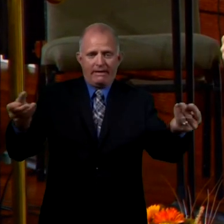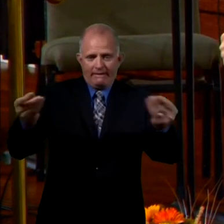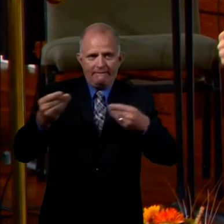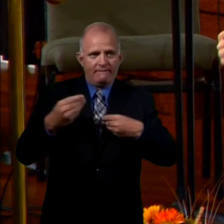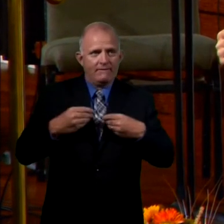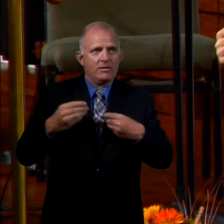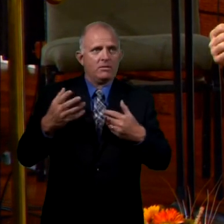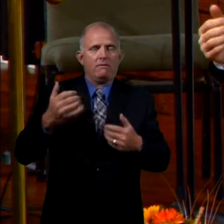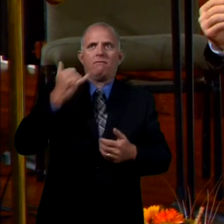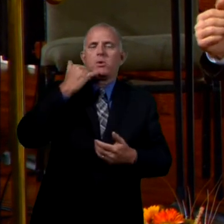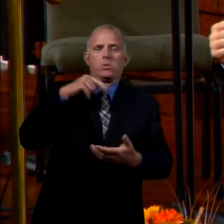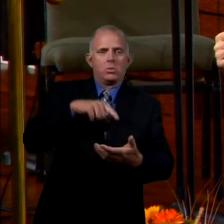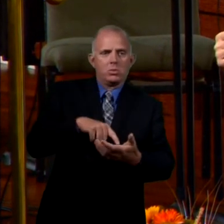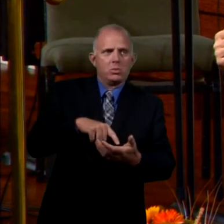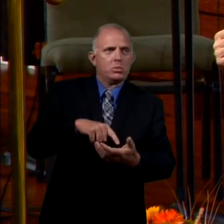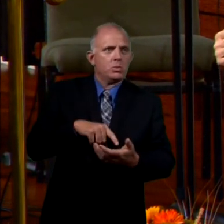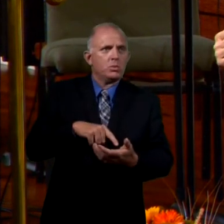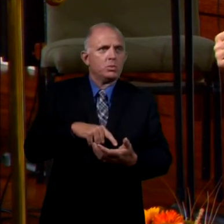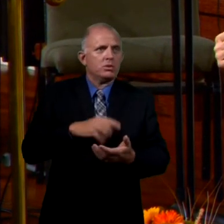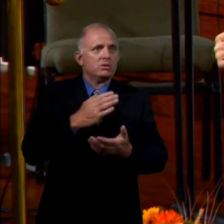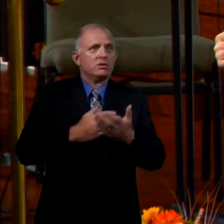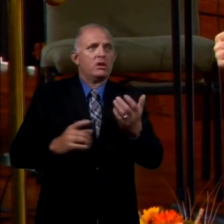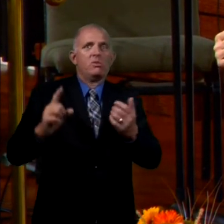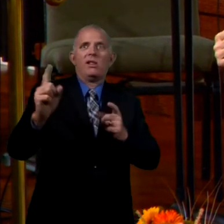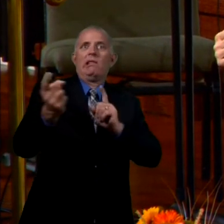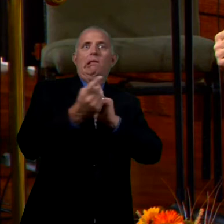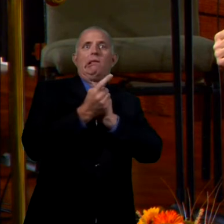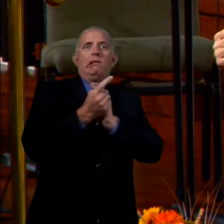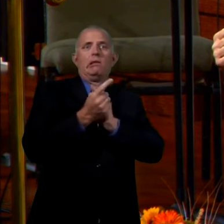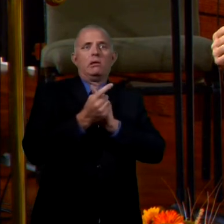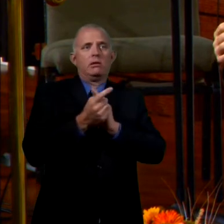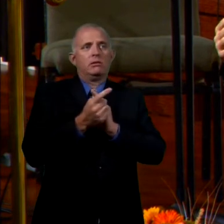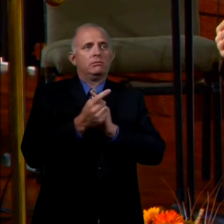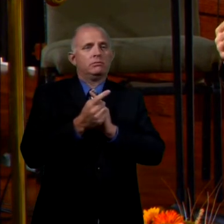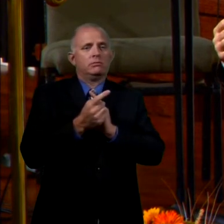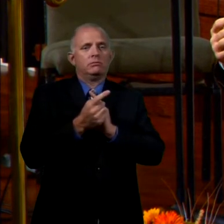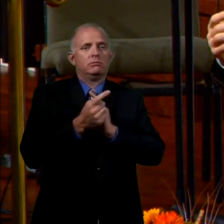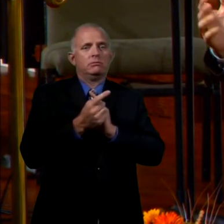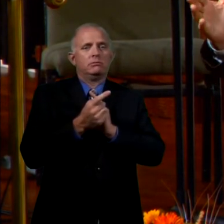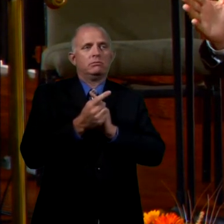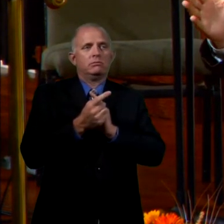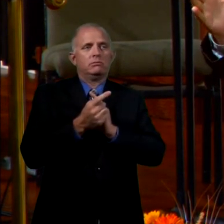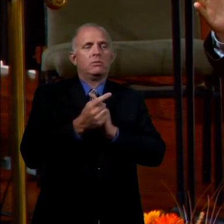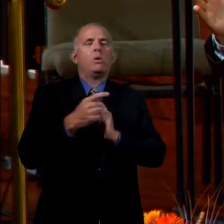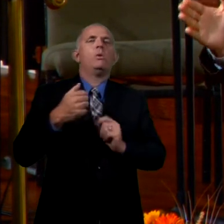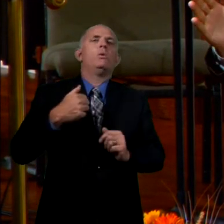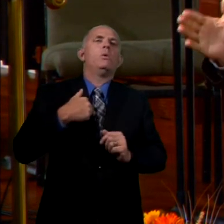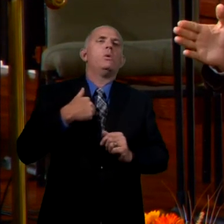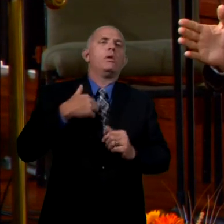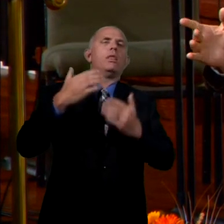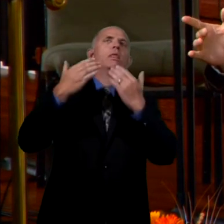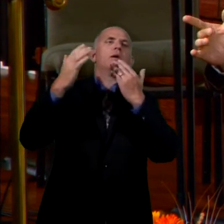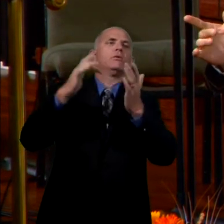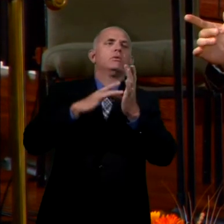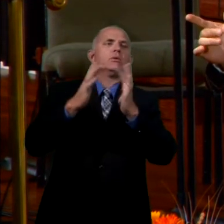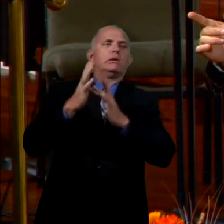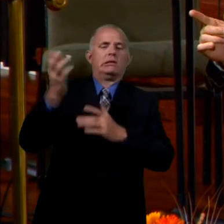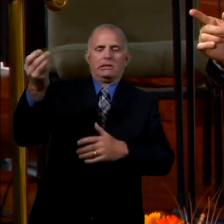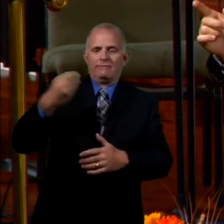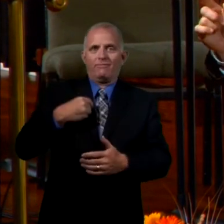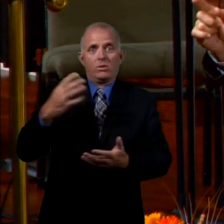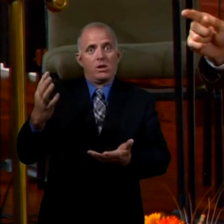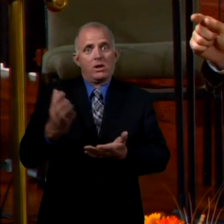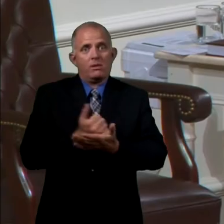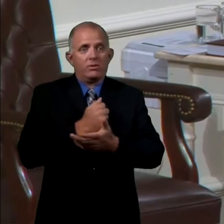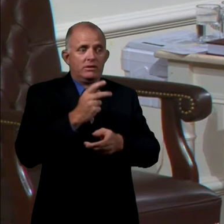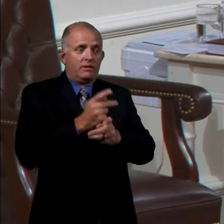phone, or someone stops you? Say, "I want to thank you, Jesus, for the opportunity to handle this